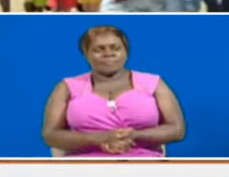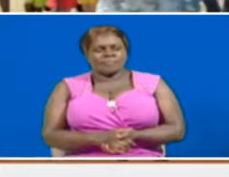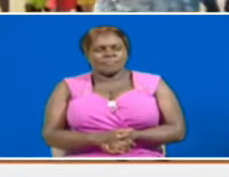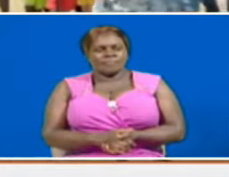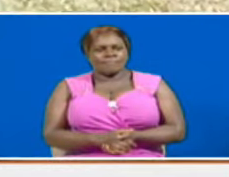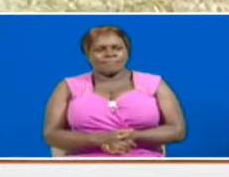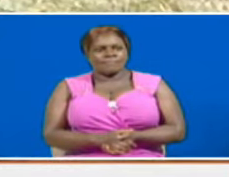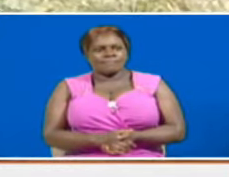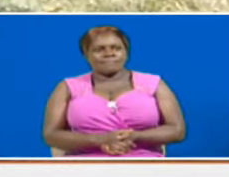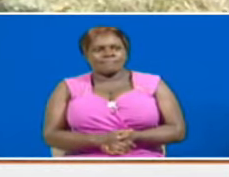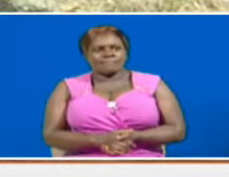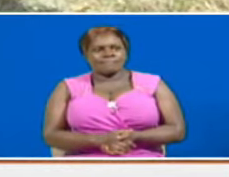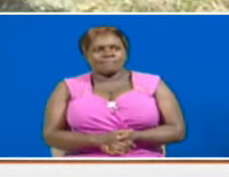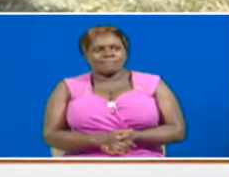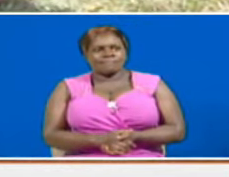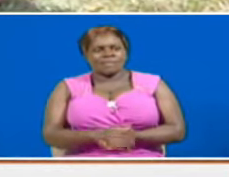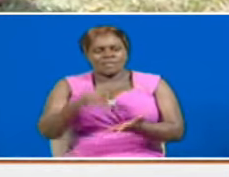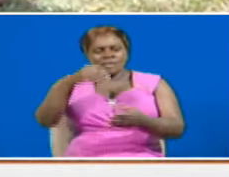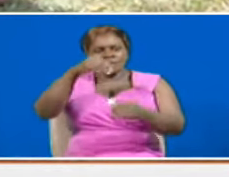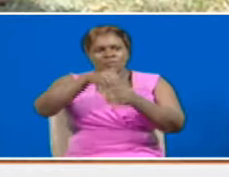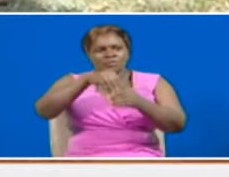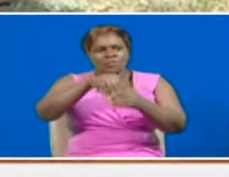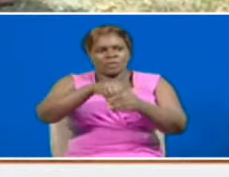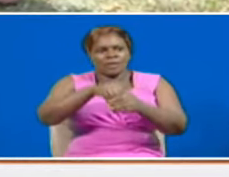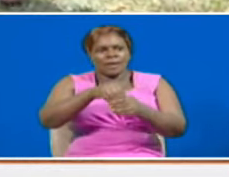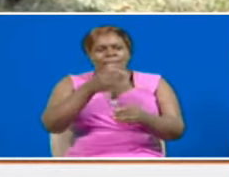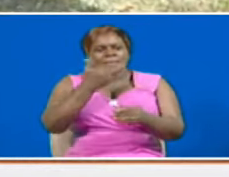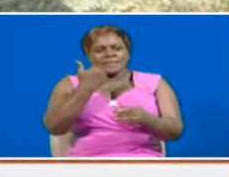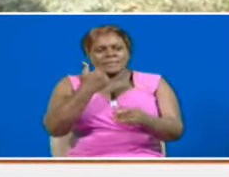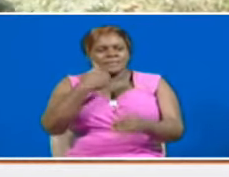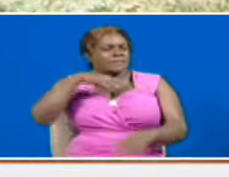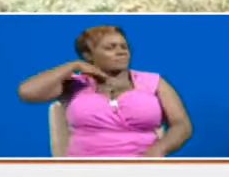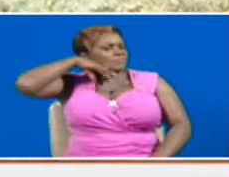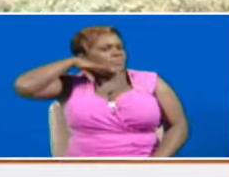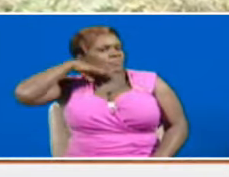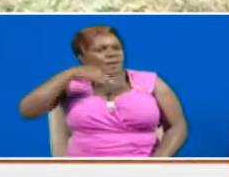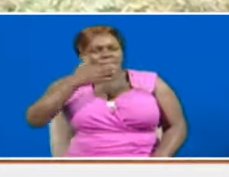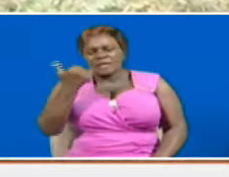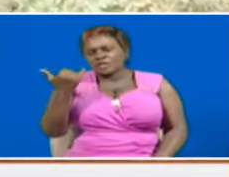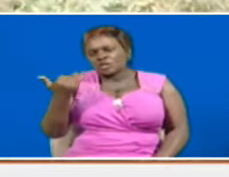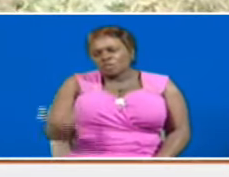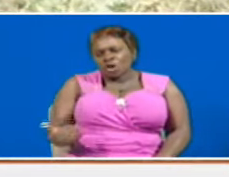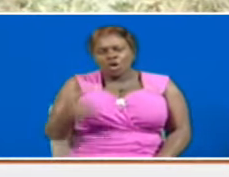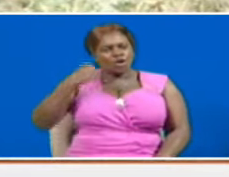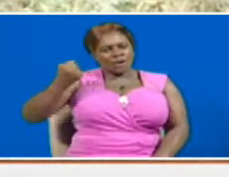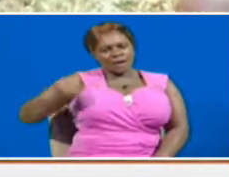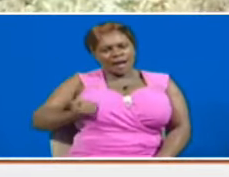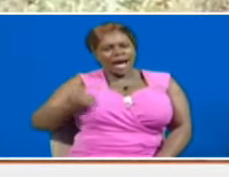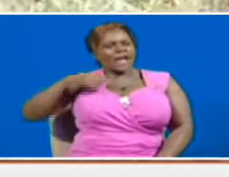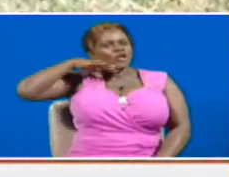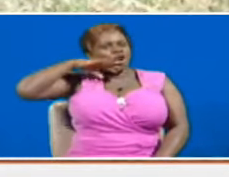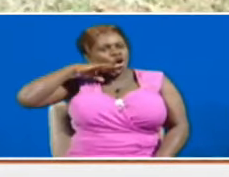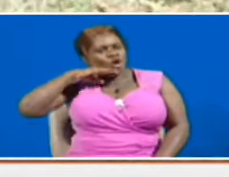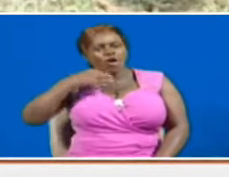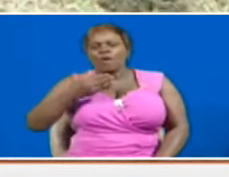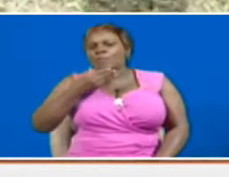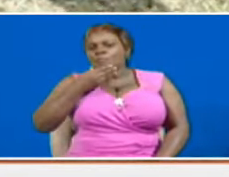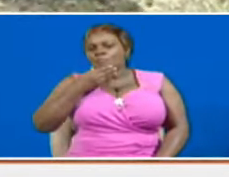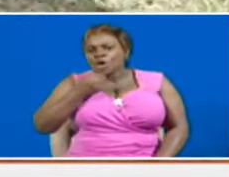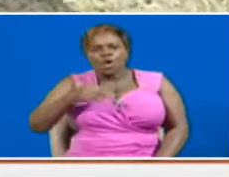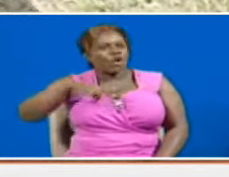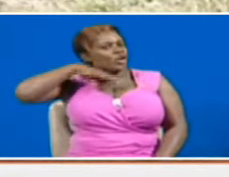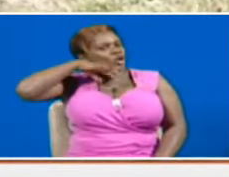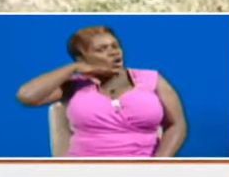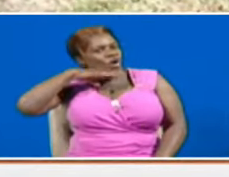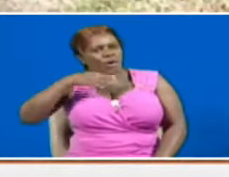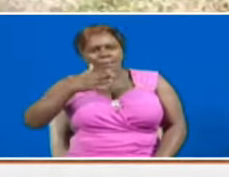and Catherine. They included Best Puppy, Best Small Girl Dog, Best Small Boy Dog, and Best